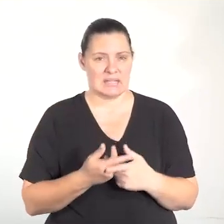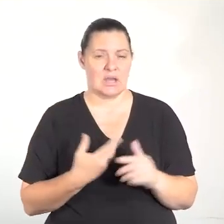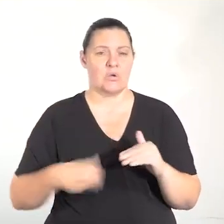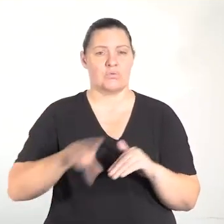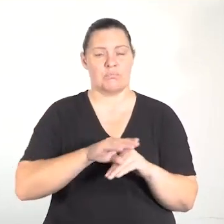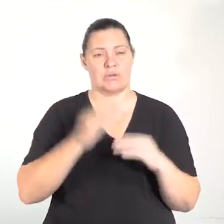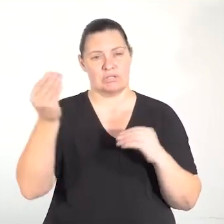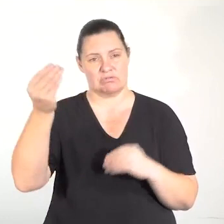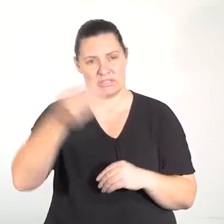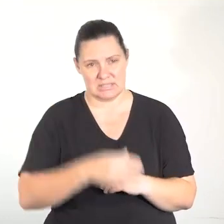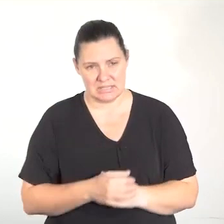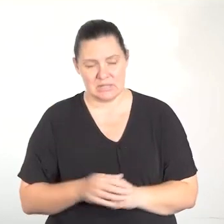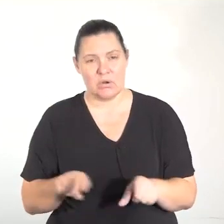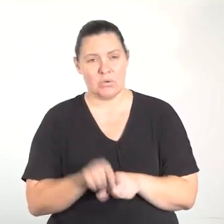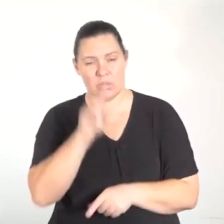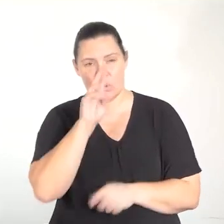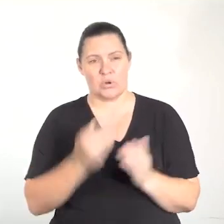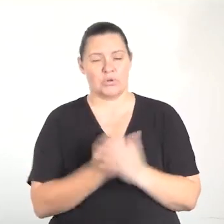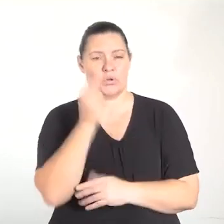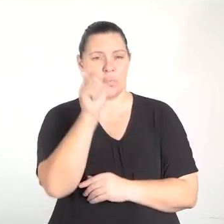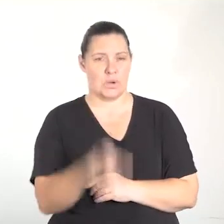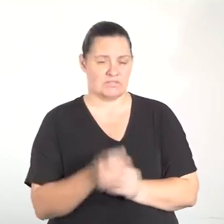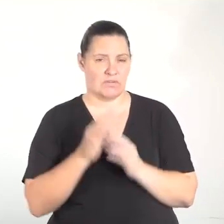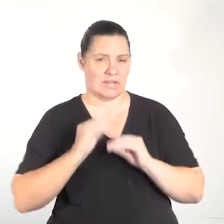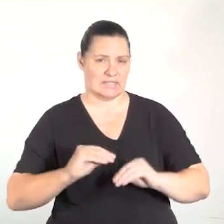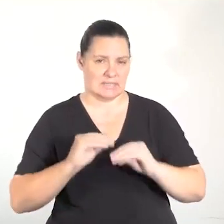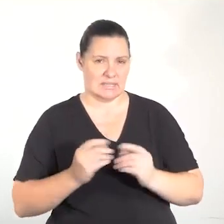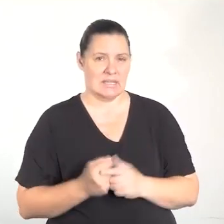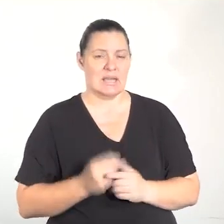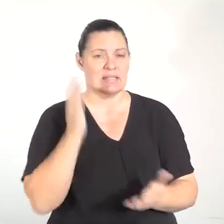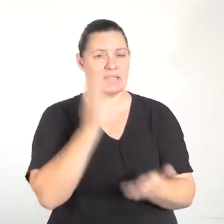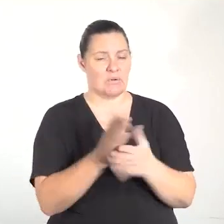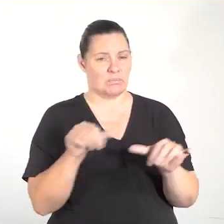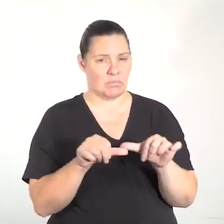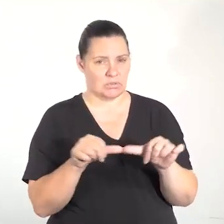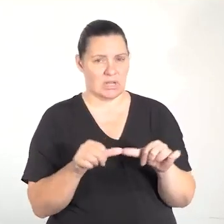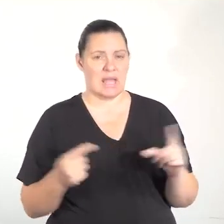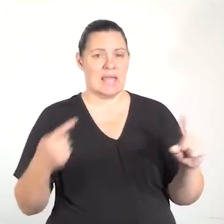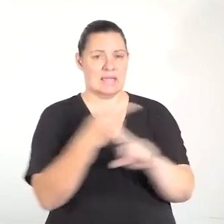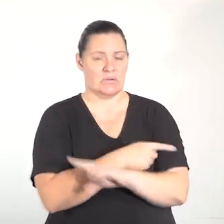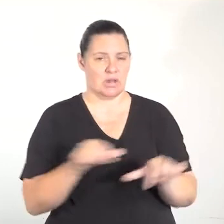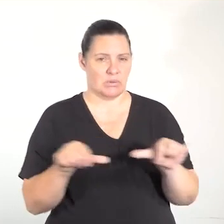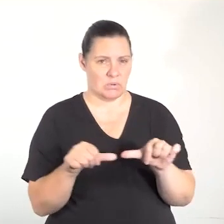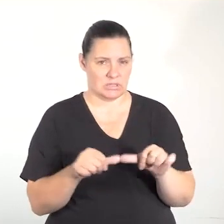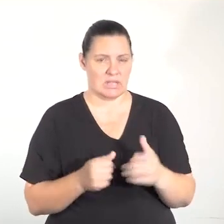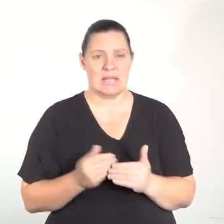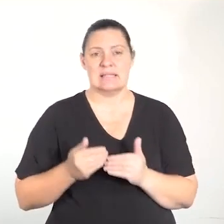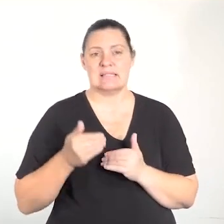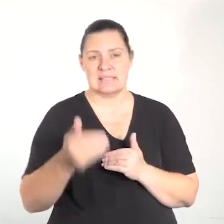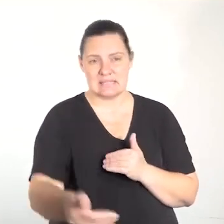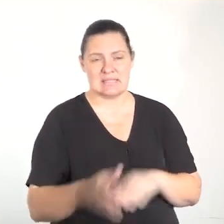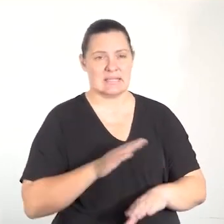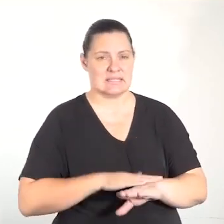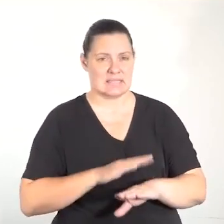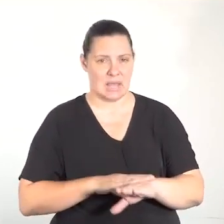simple interest, and the compound interest. We also looked at the new words for this lesson, and that was direct proportion, indirect